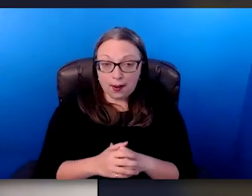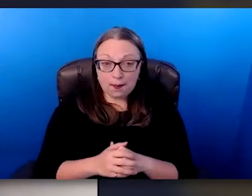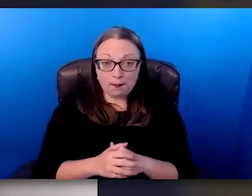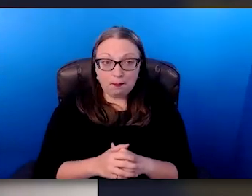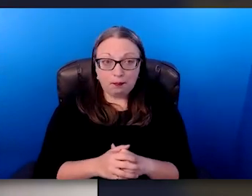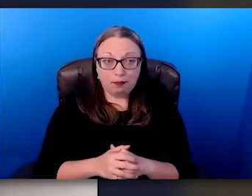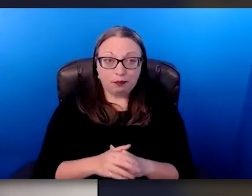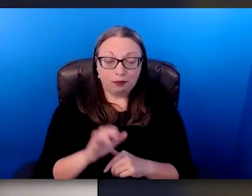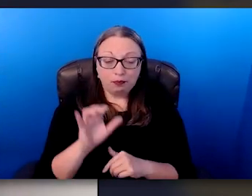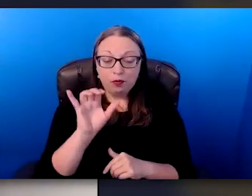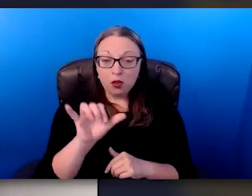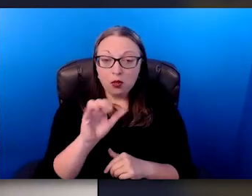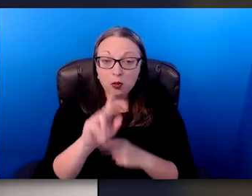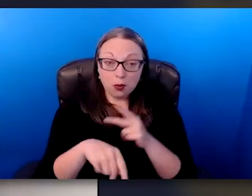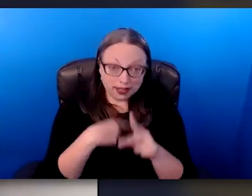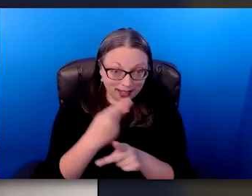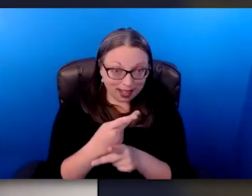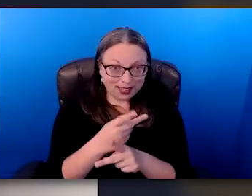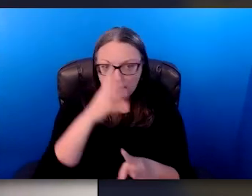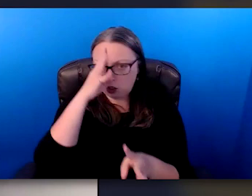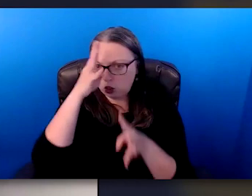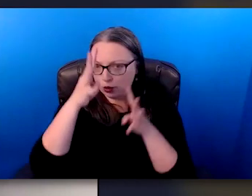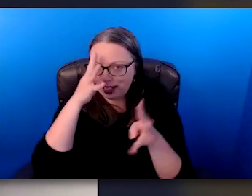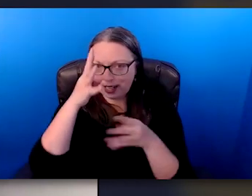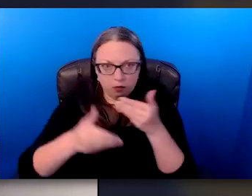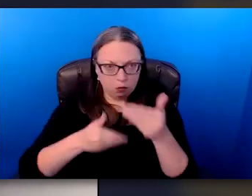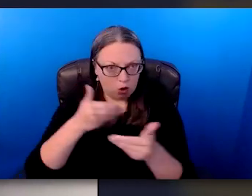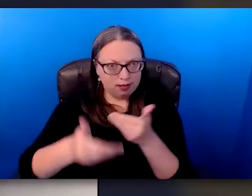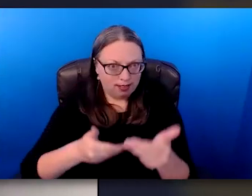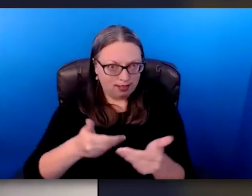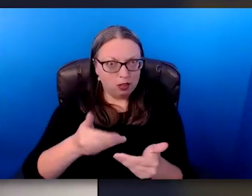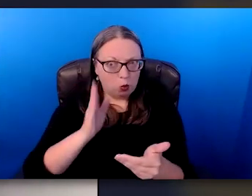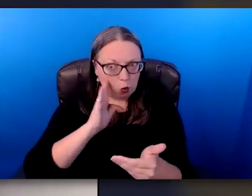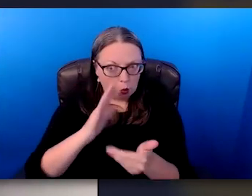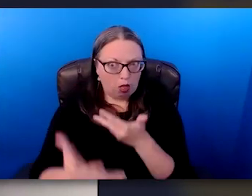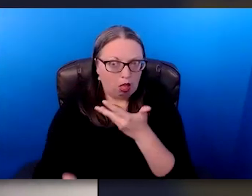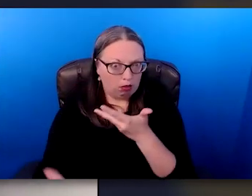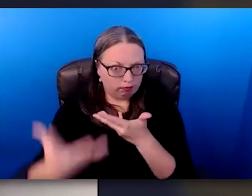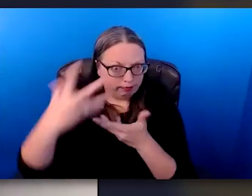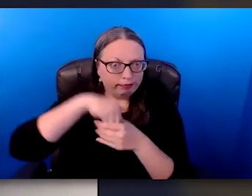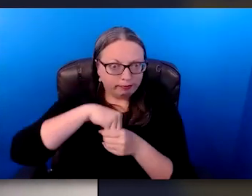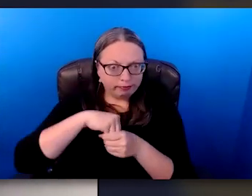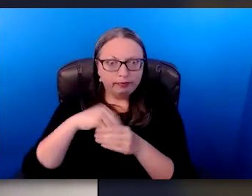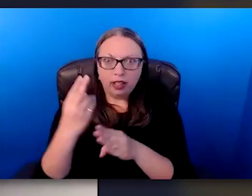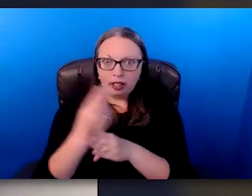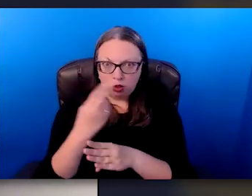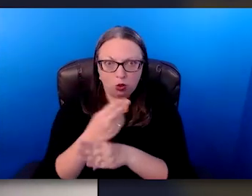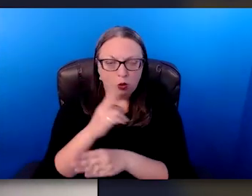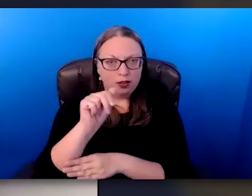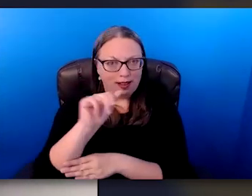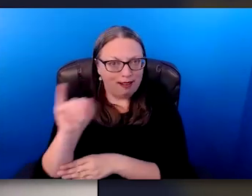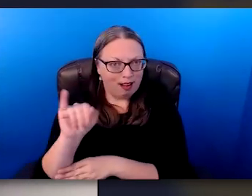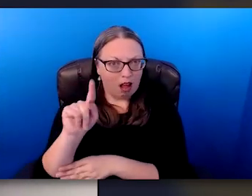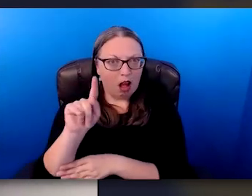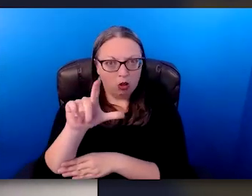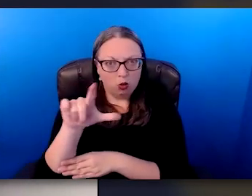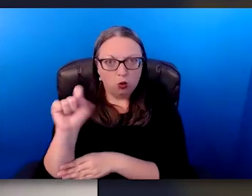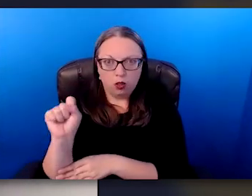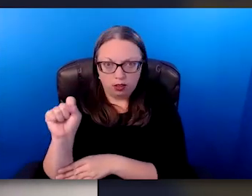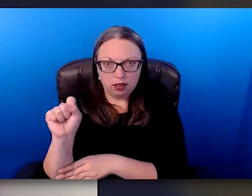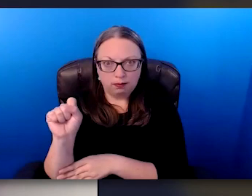those kinds of creative processes will begin to utilize AI tools, I mean, as a matter of